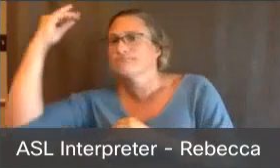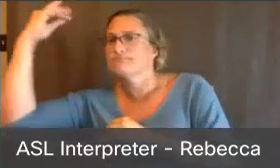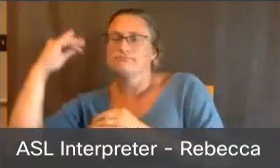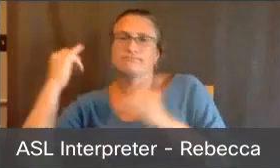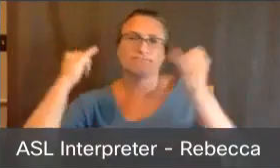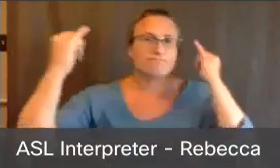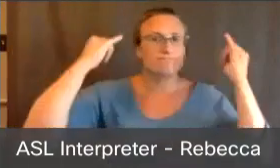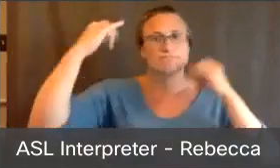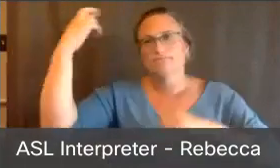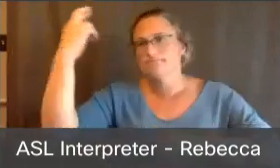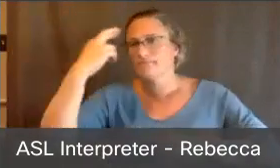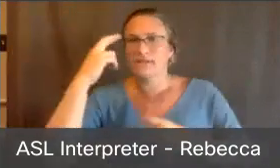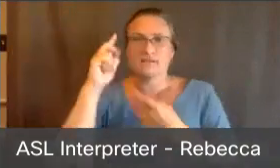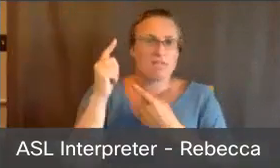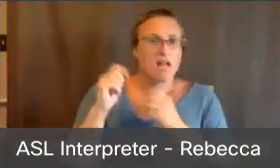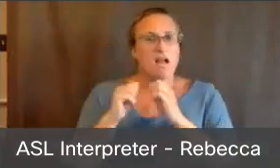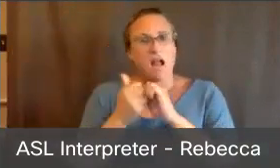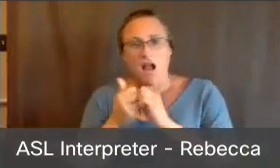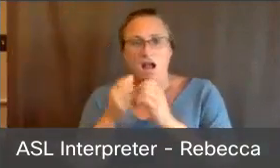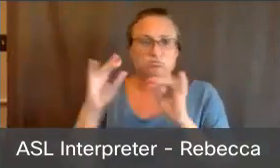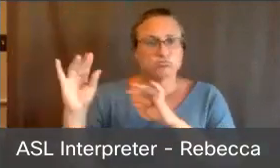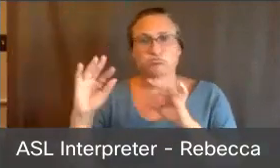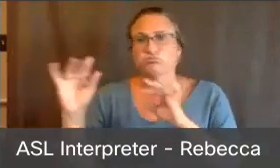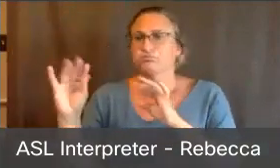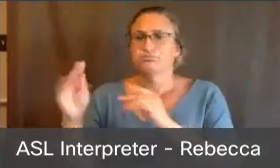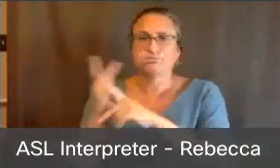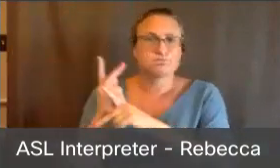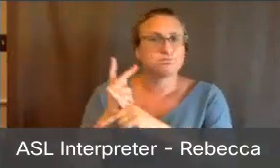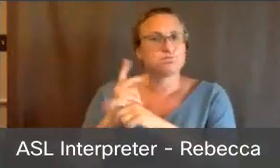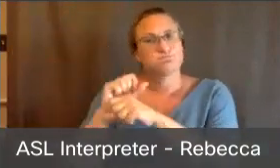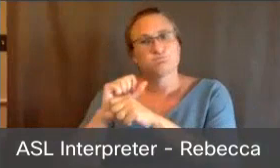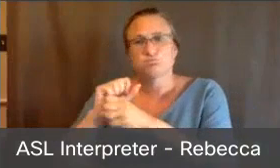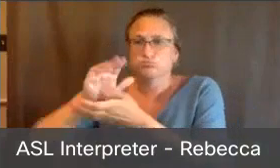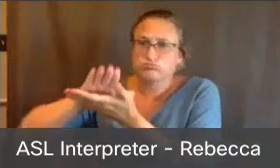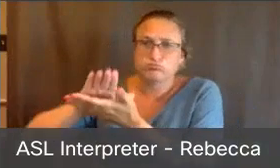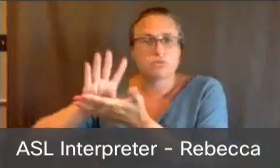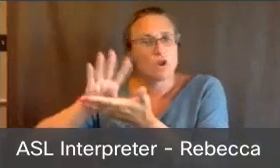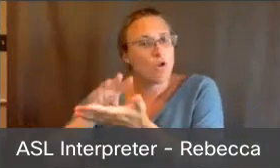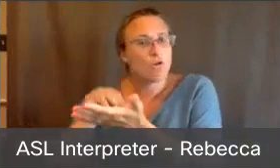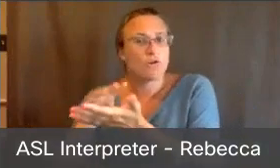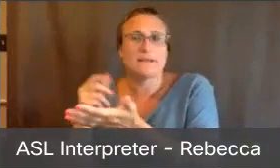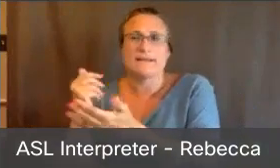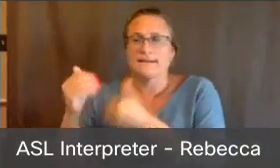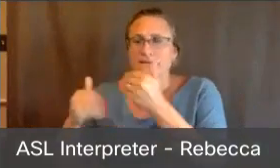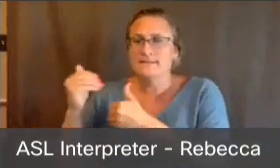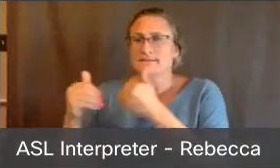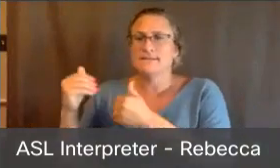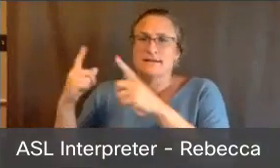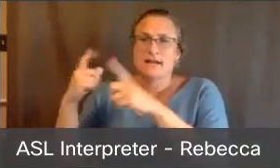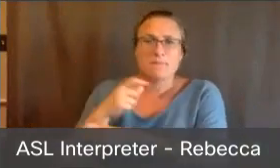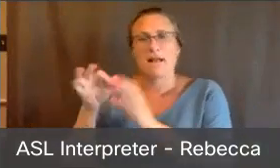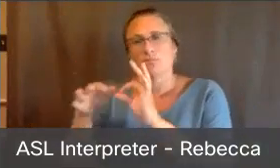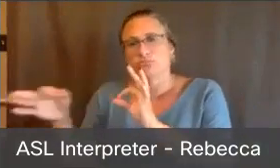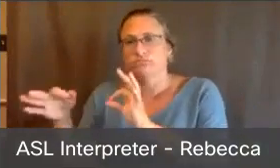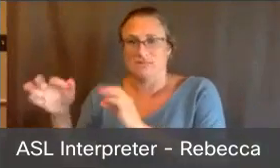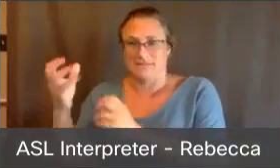your reasoning, logic, anything you'd be expected to do in school, like learning and doing complex equations, like that's